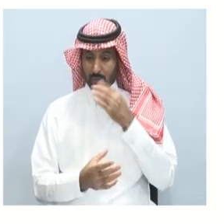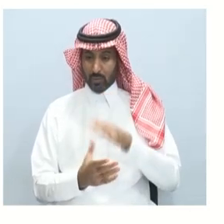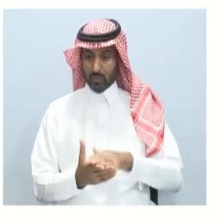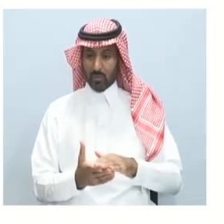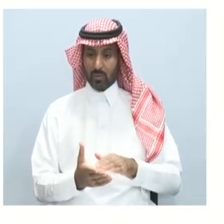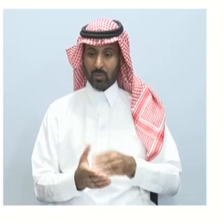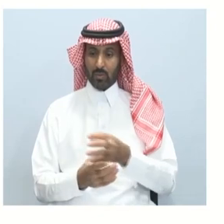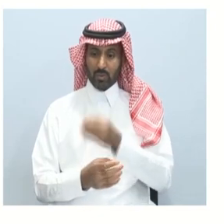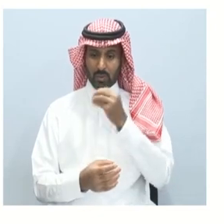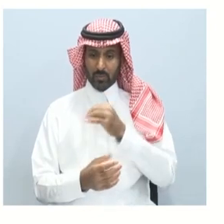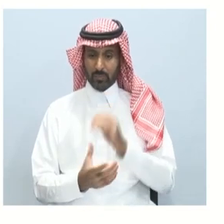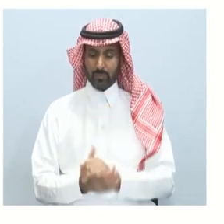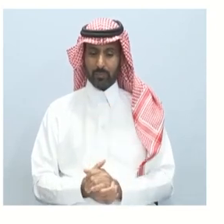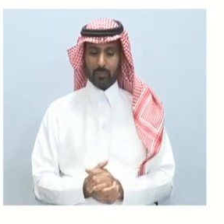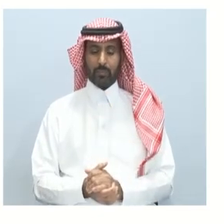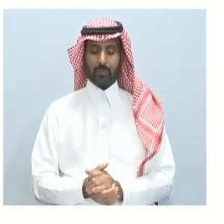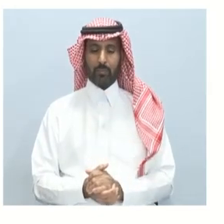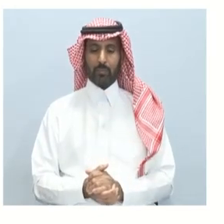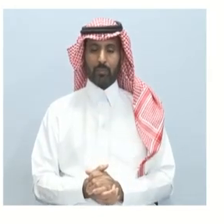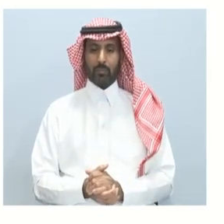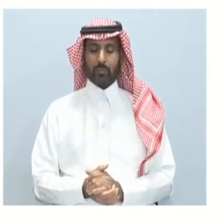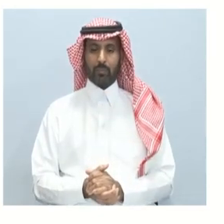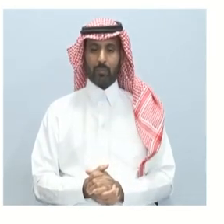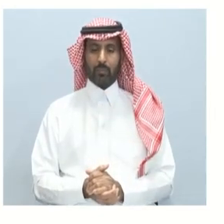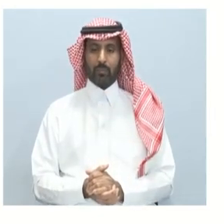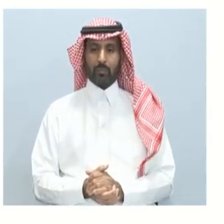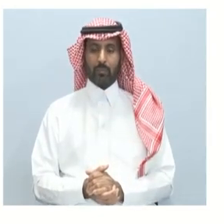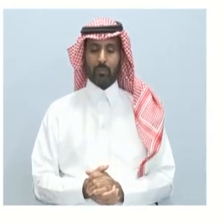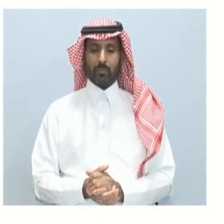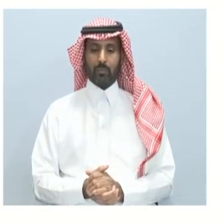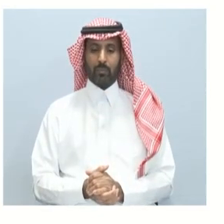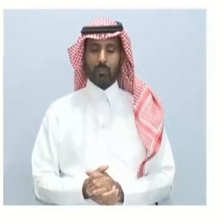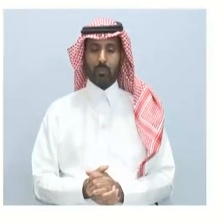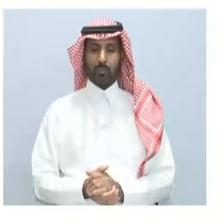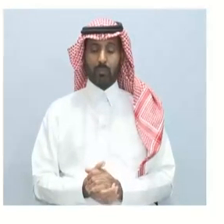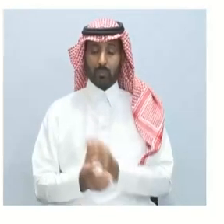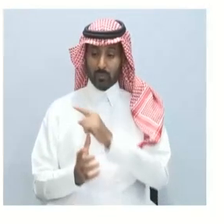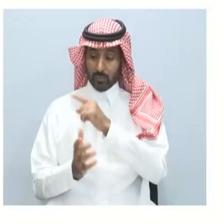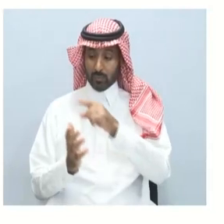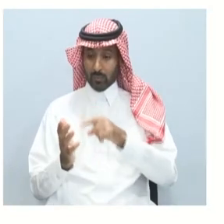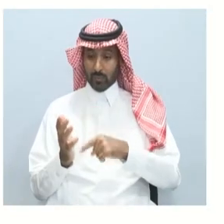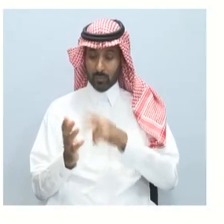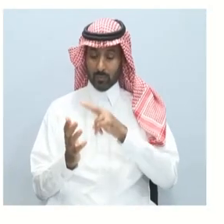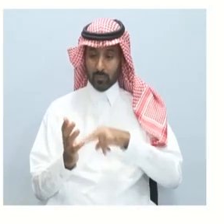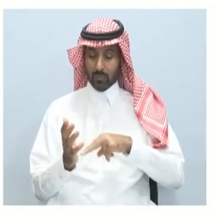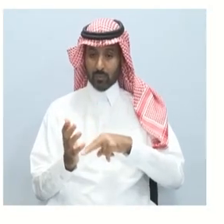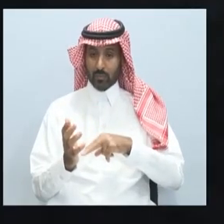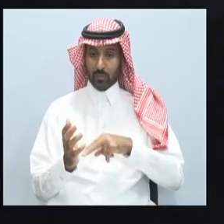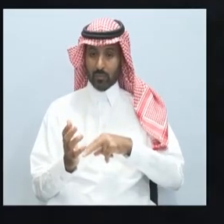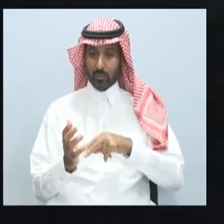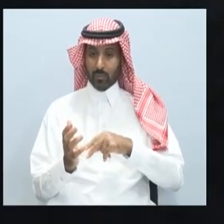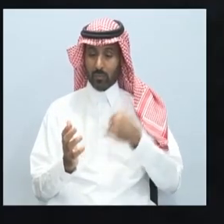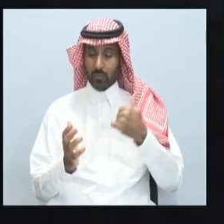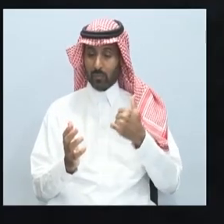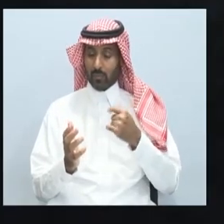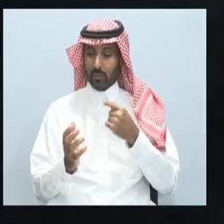dead anemone tentacles. So we can see here from the reading, which was a very interesting part here, that there